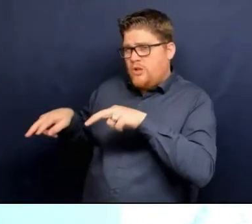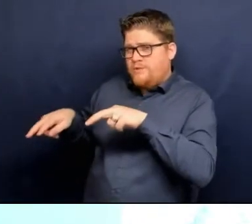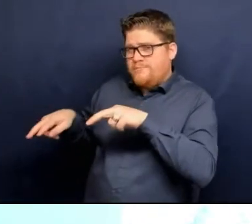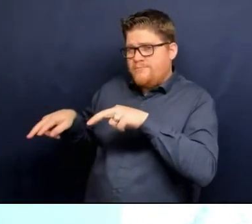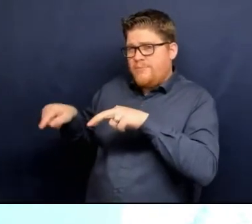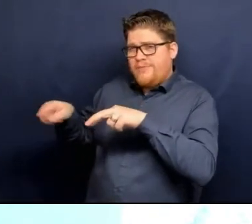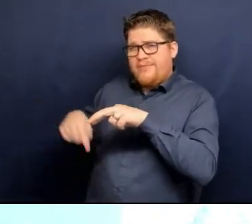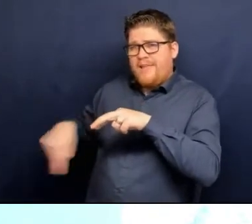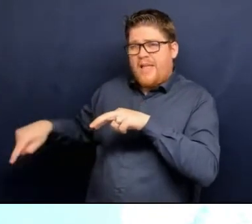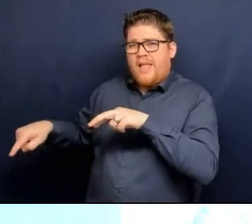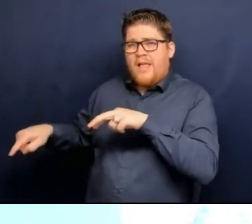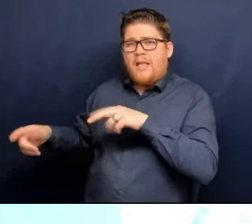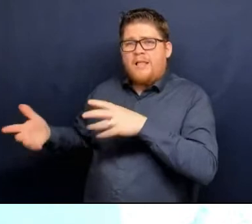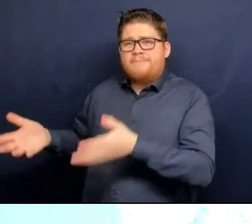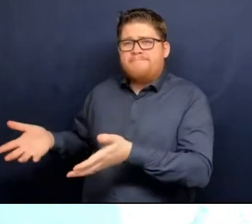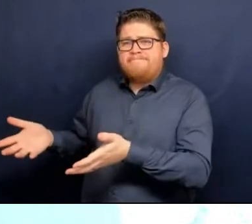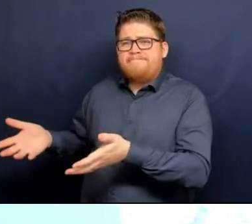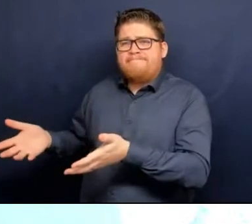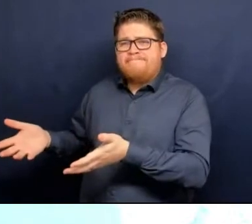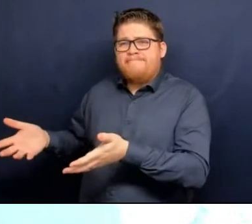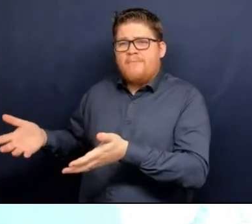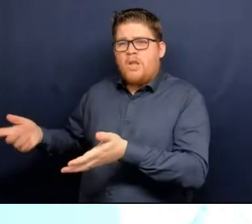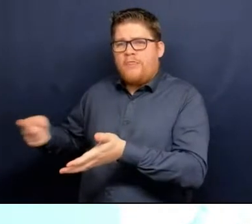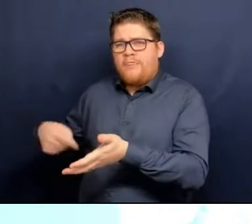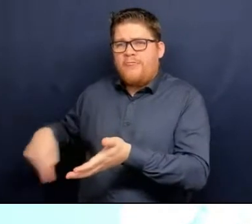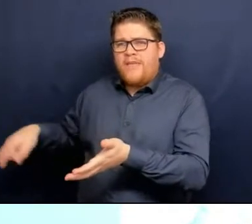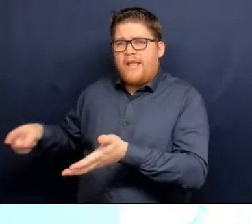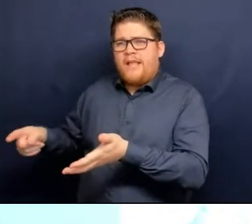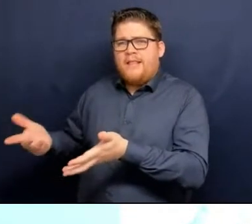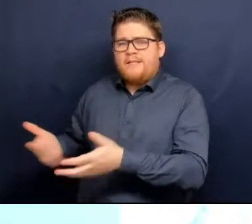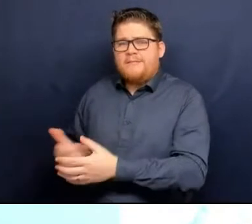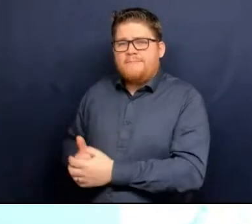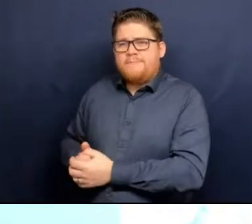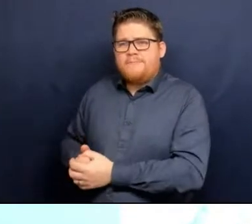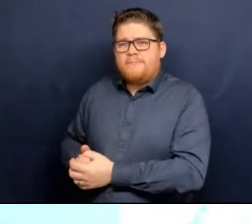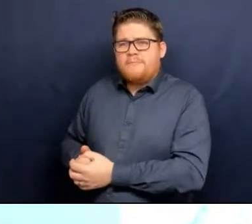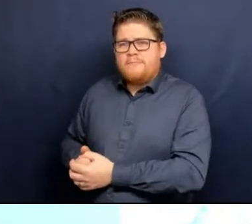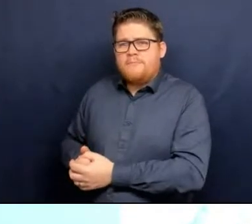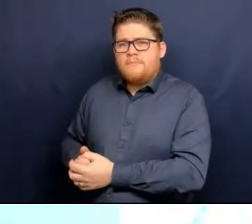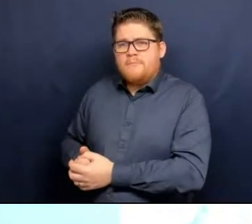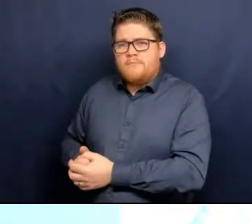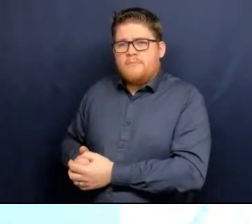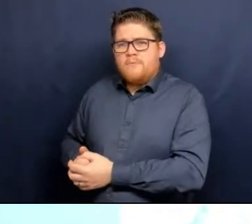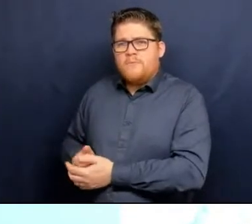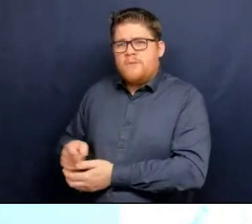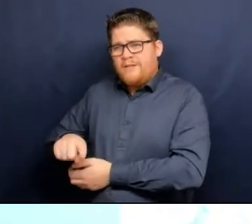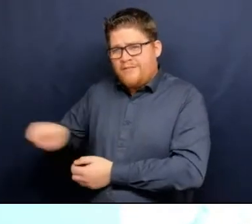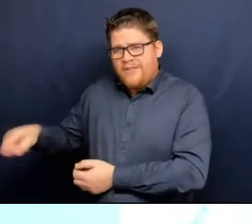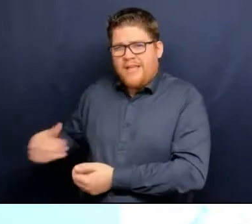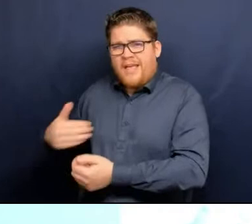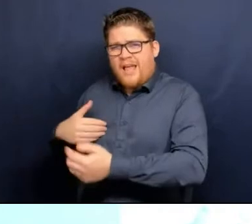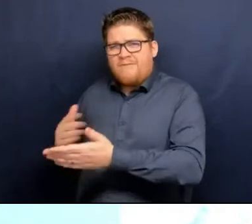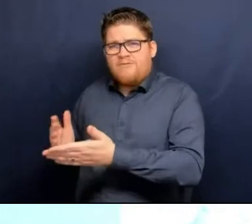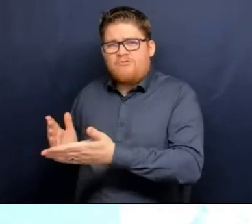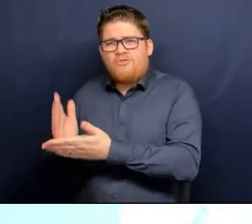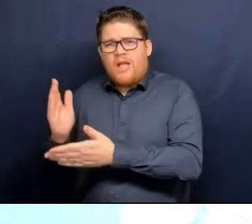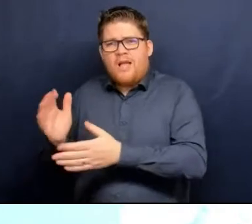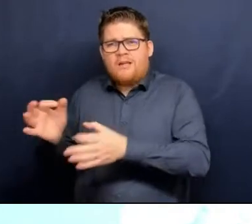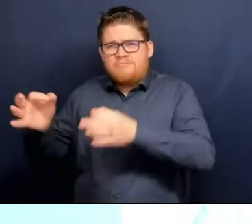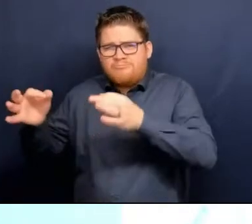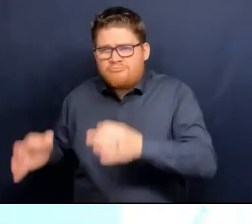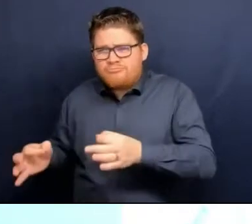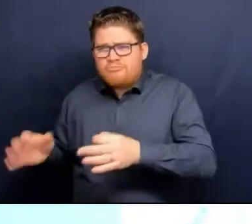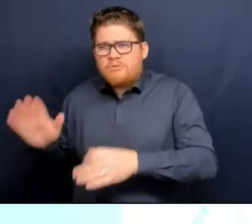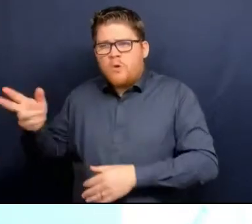as those who are have a right to self-determination, those who have a way